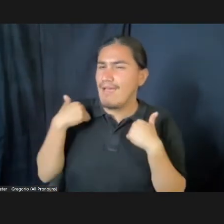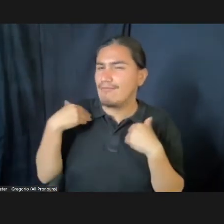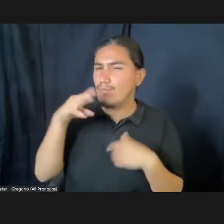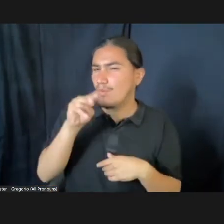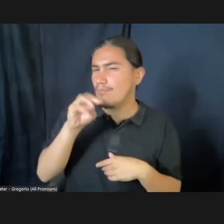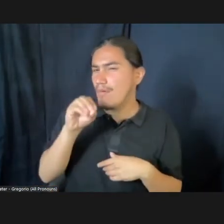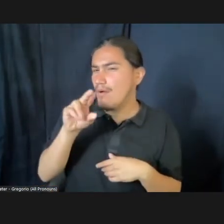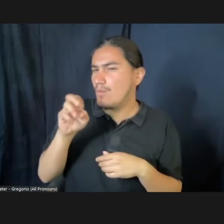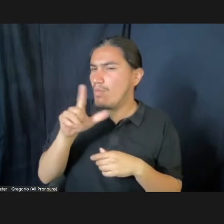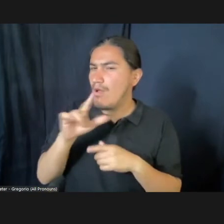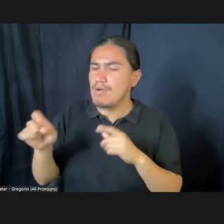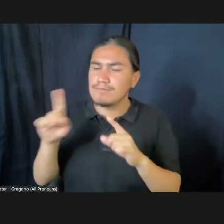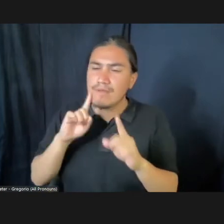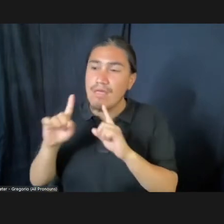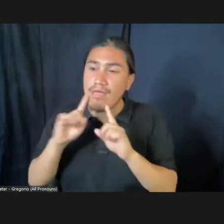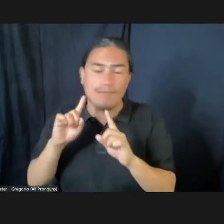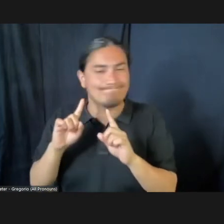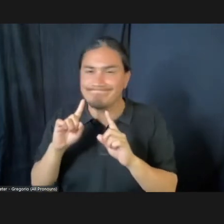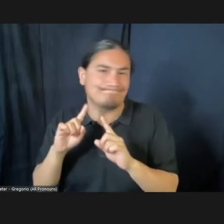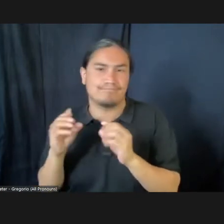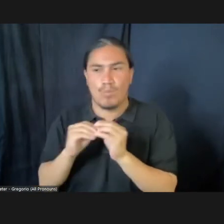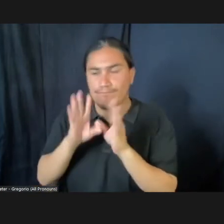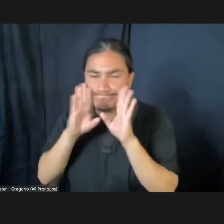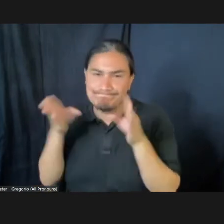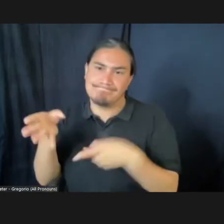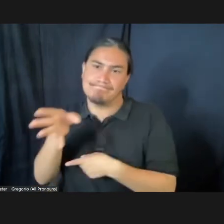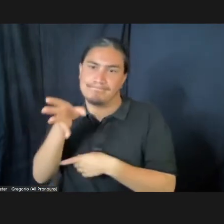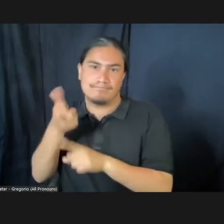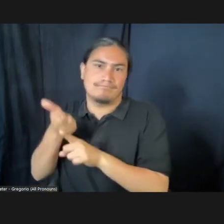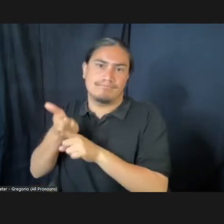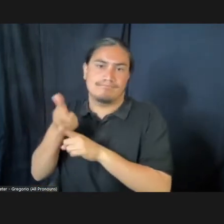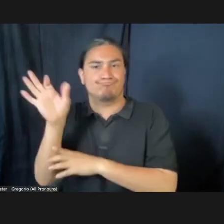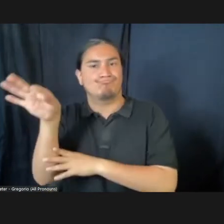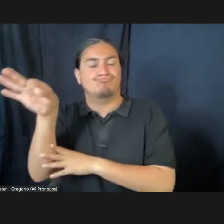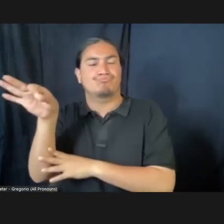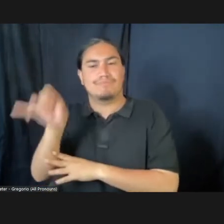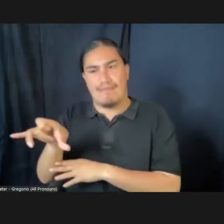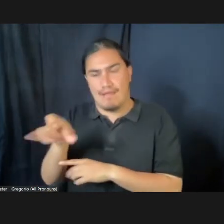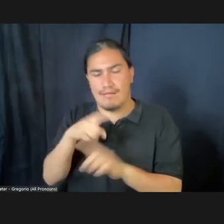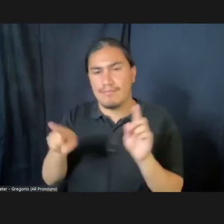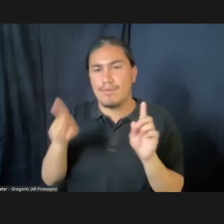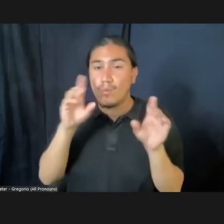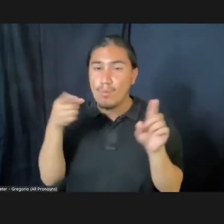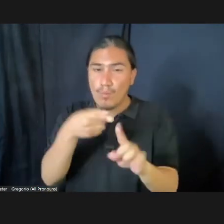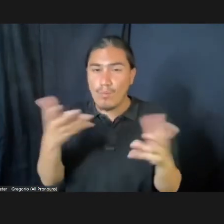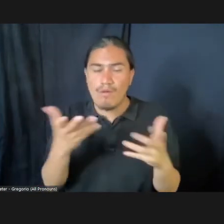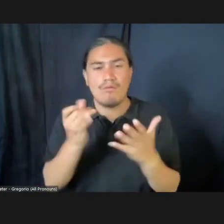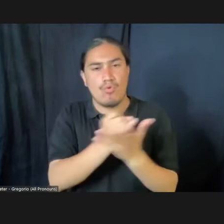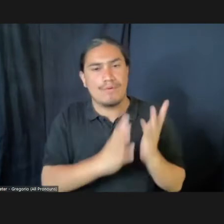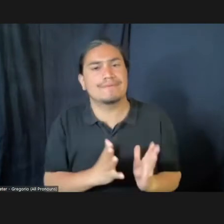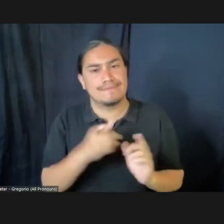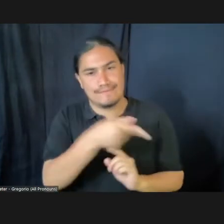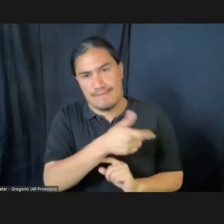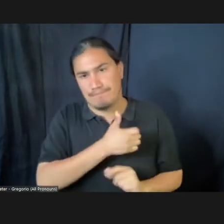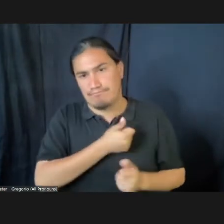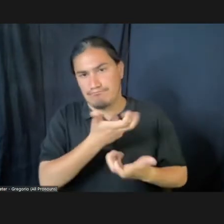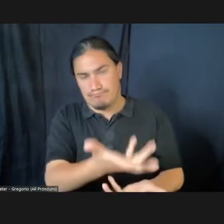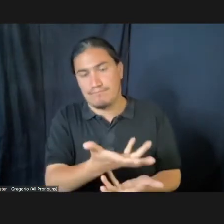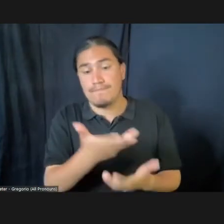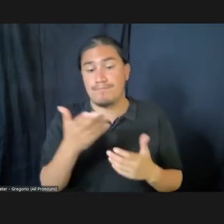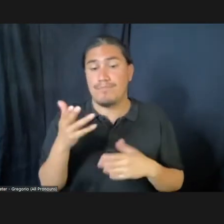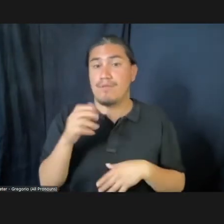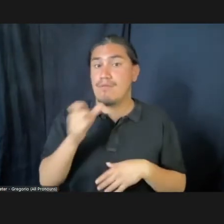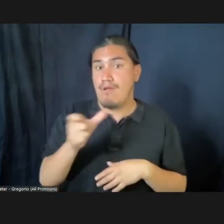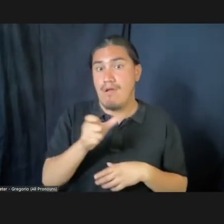The initiating impulse, the voice that puts out the calls, so to speak, is the artist. The non-arts partner has a choice,